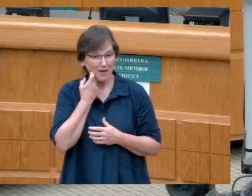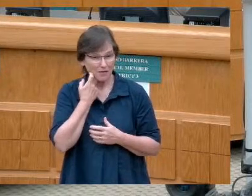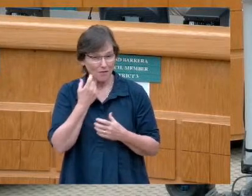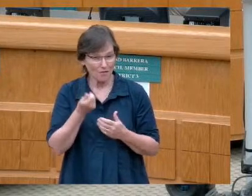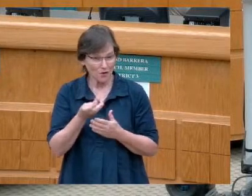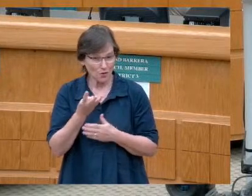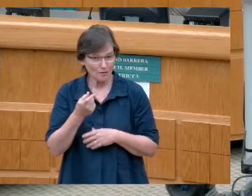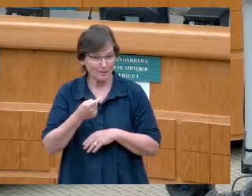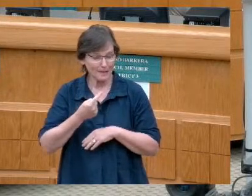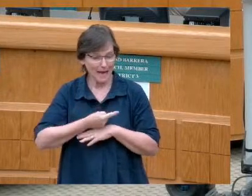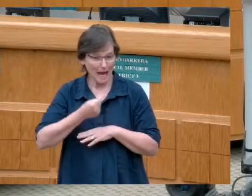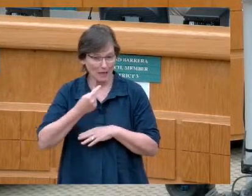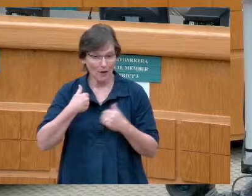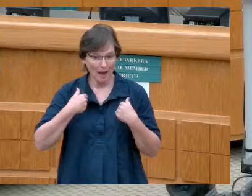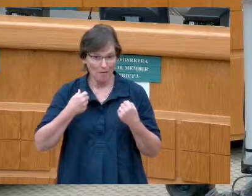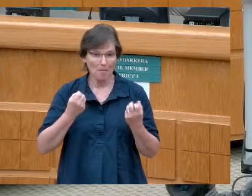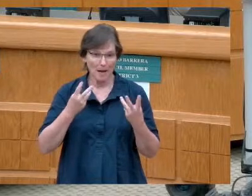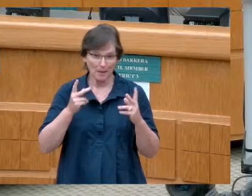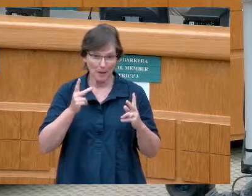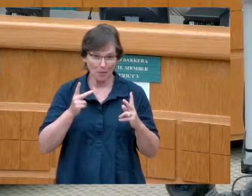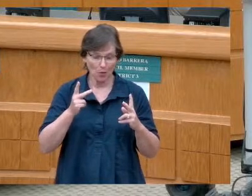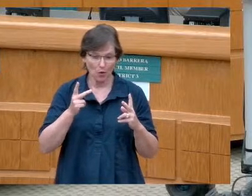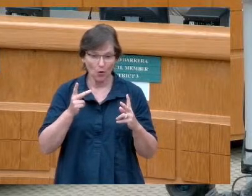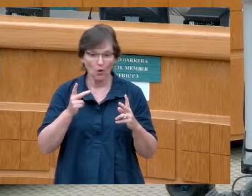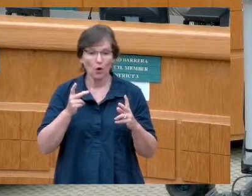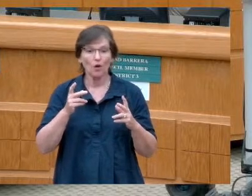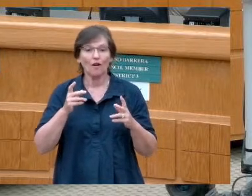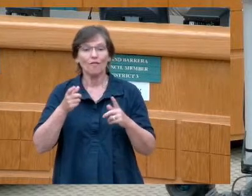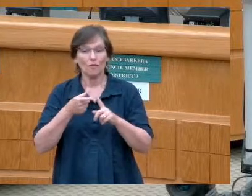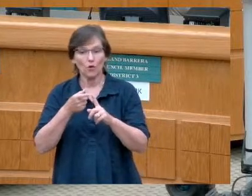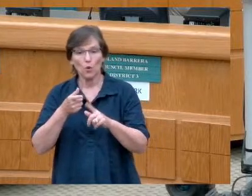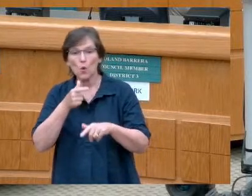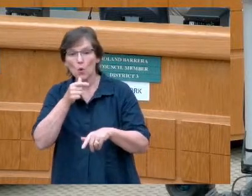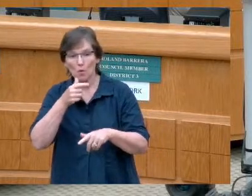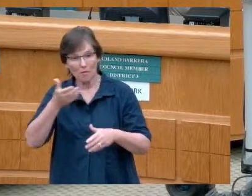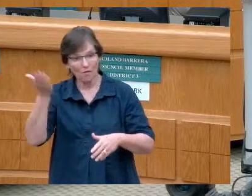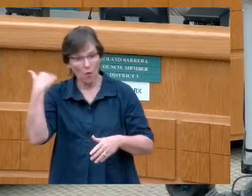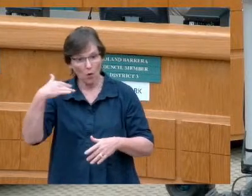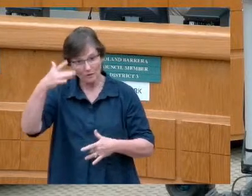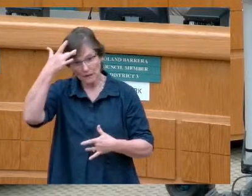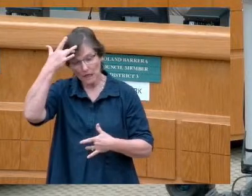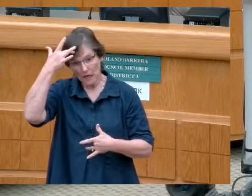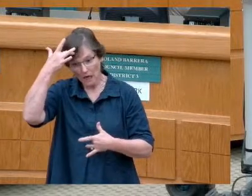of persons move to the recovered status, and today's